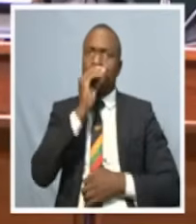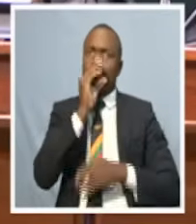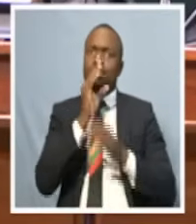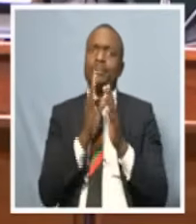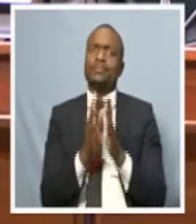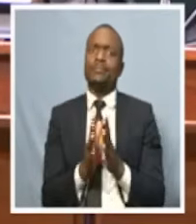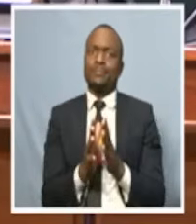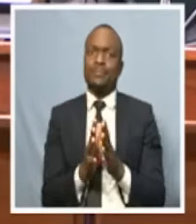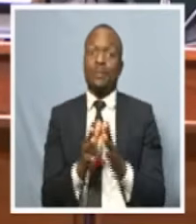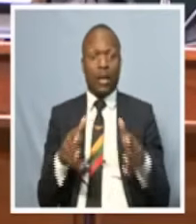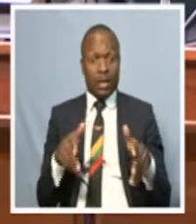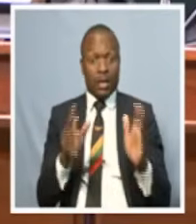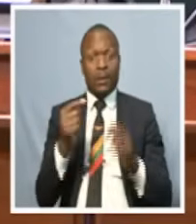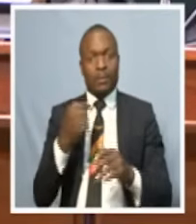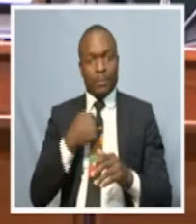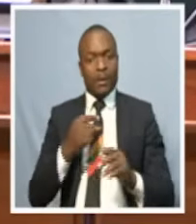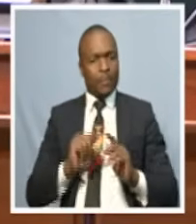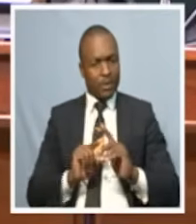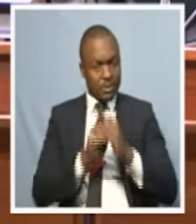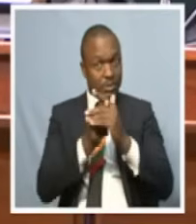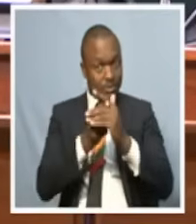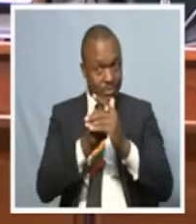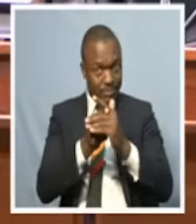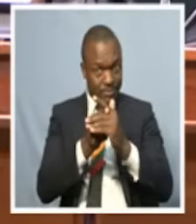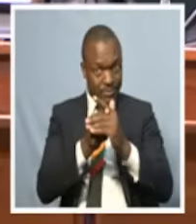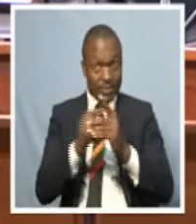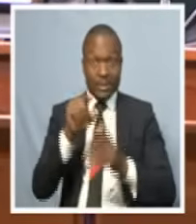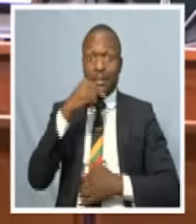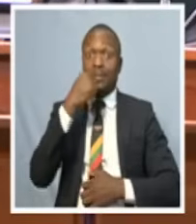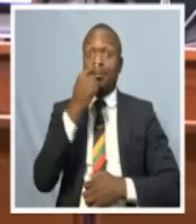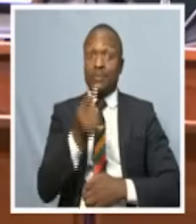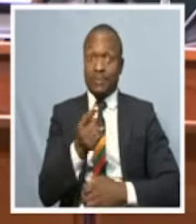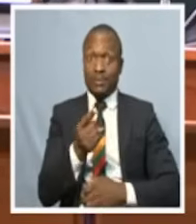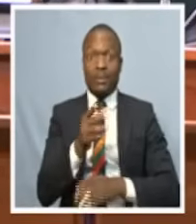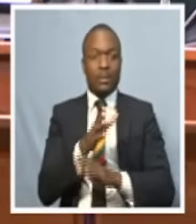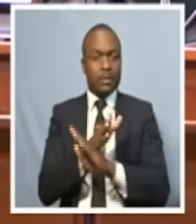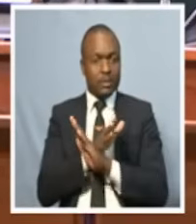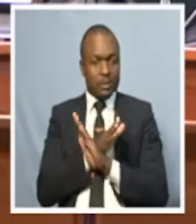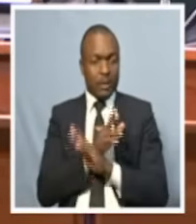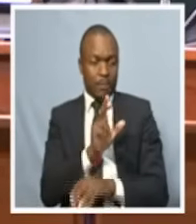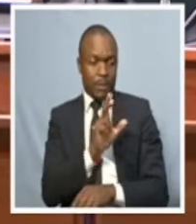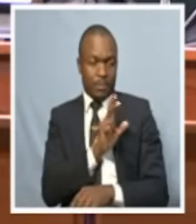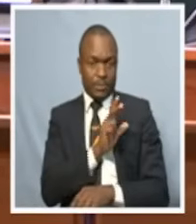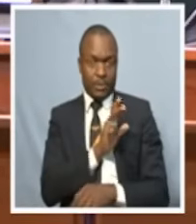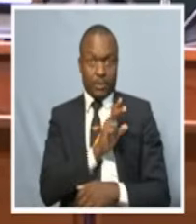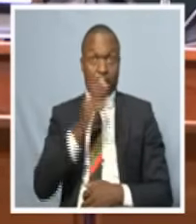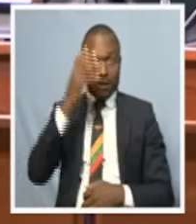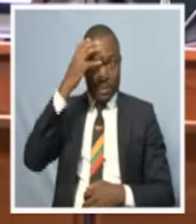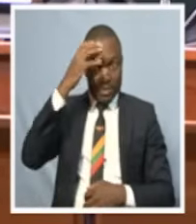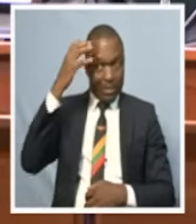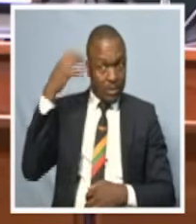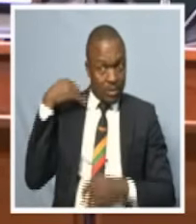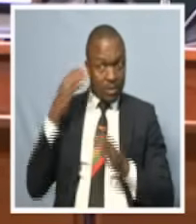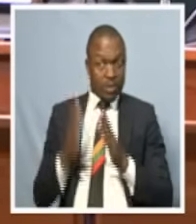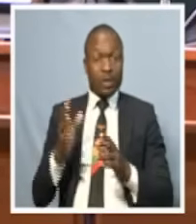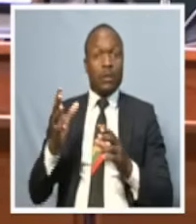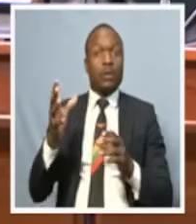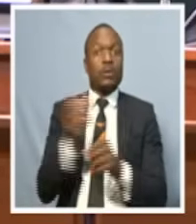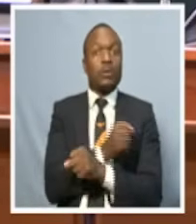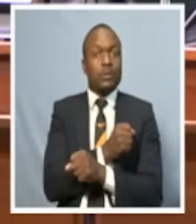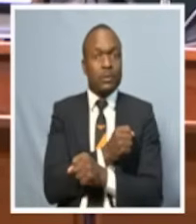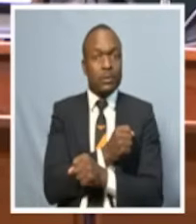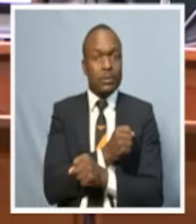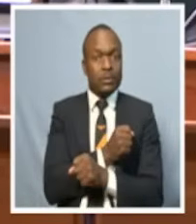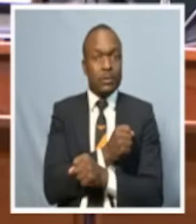Speaker, allow me to begin by reaffirming that the Zambia Police Service sought and